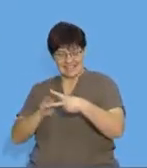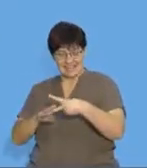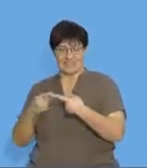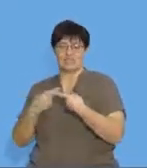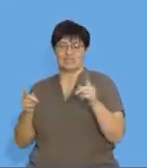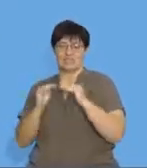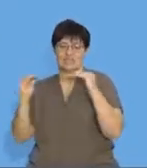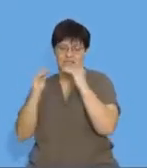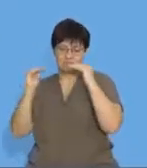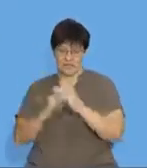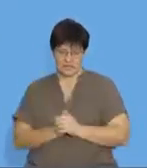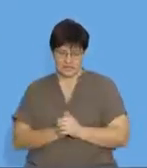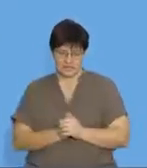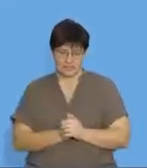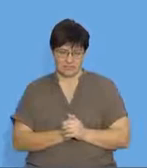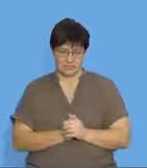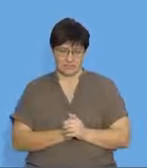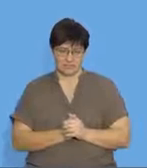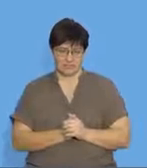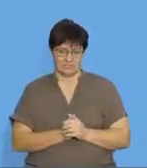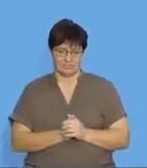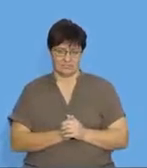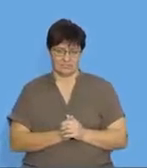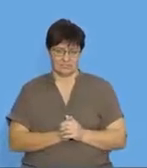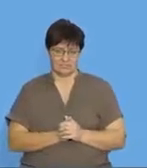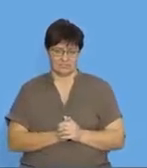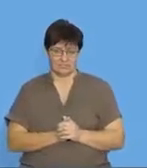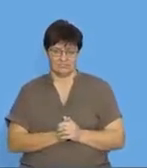we have the second differences